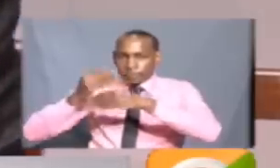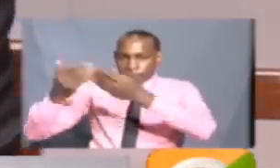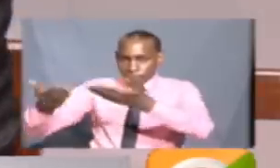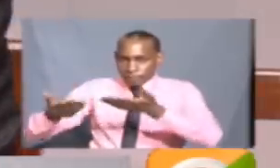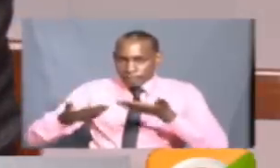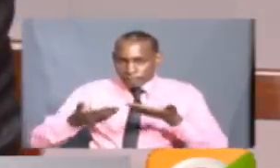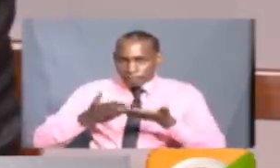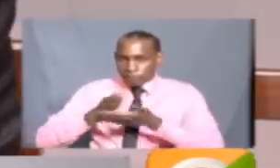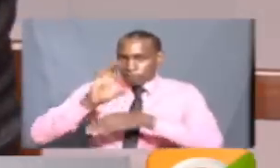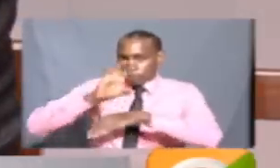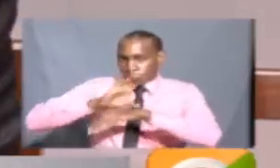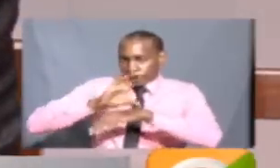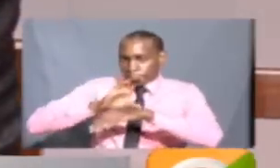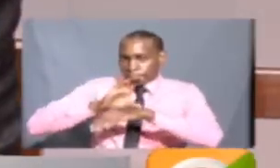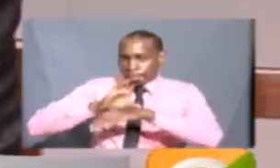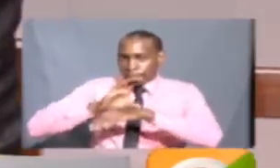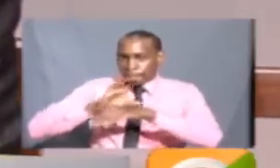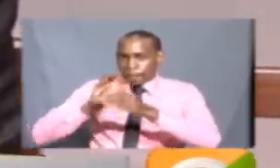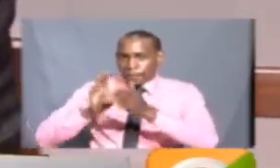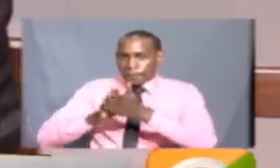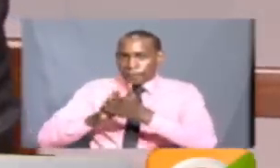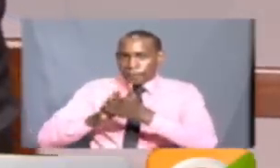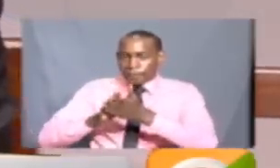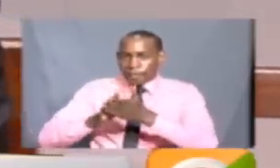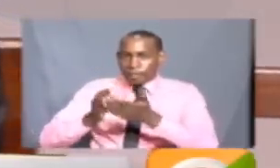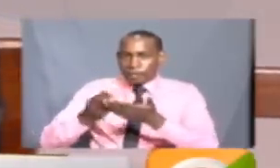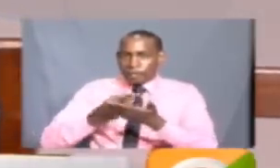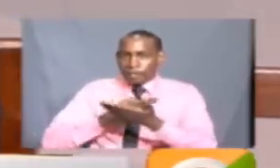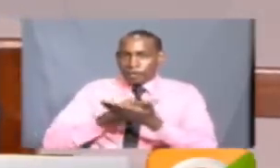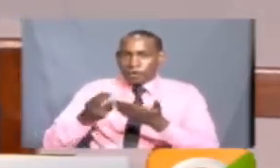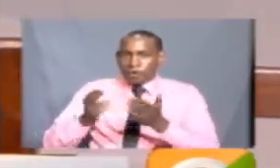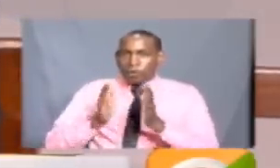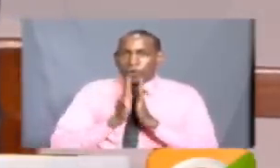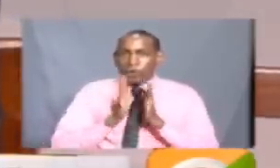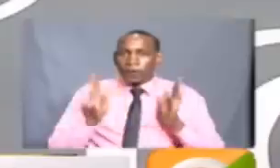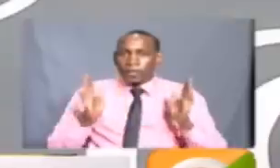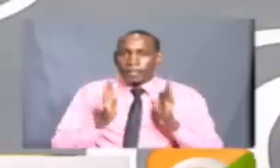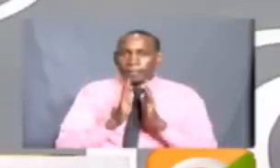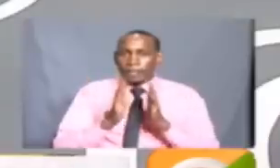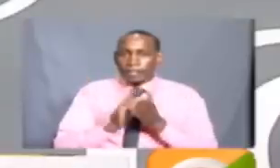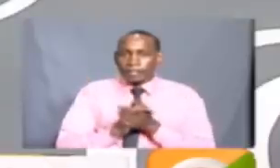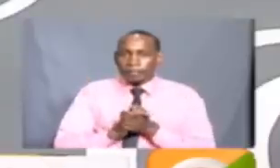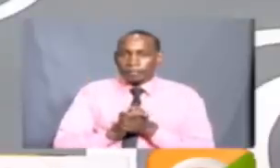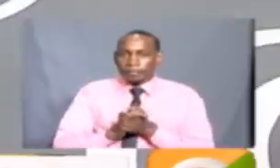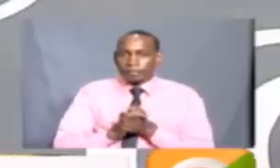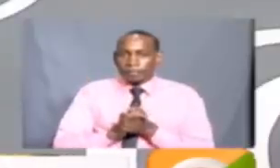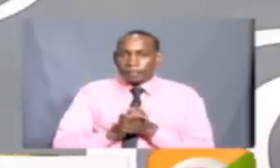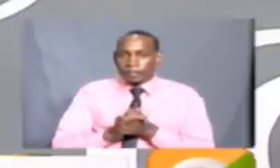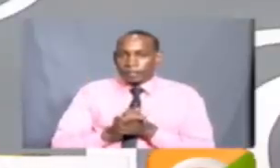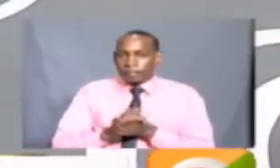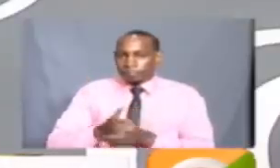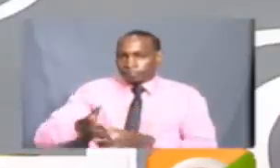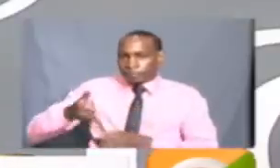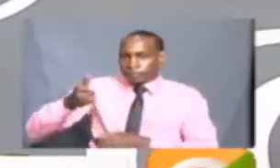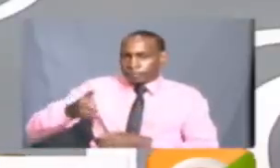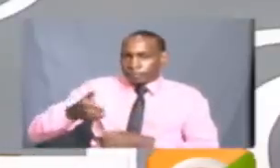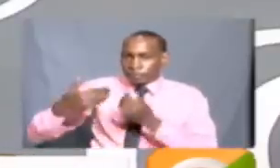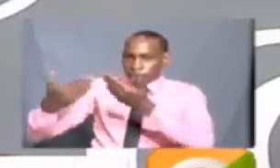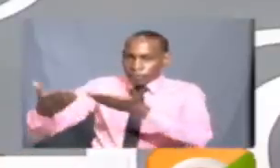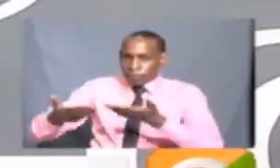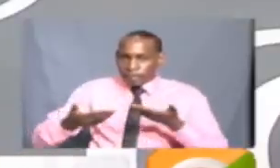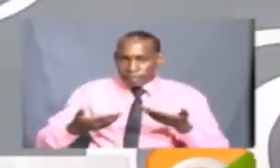the church, and the holy priest is with supported hands, shaking him with a supported hand, yes,